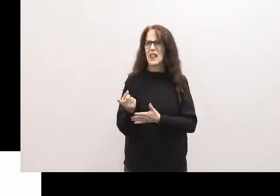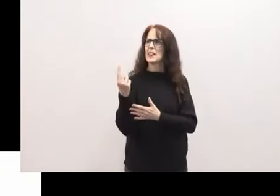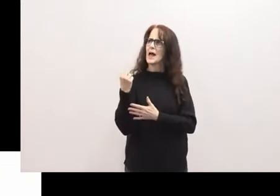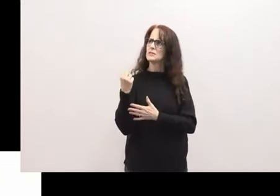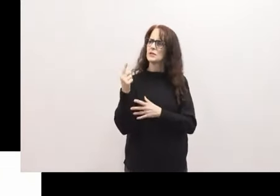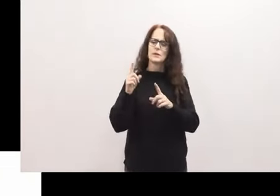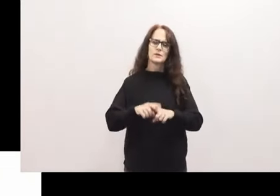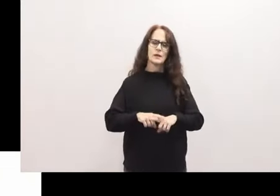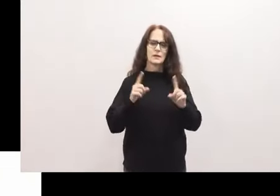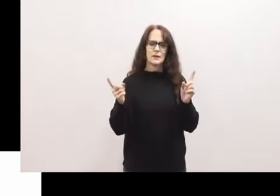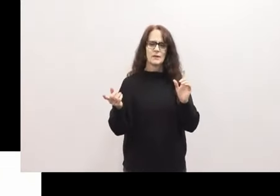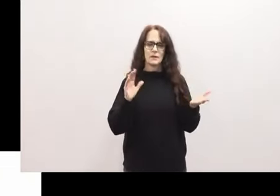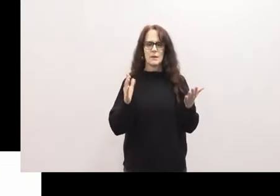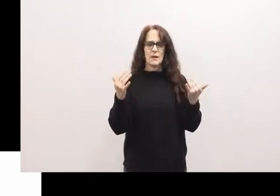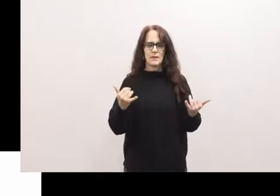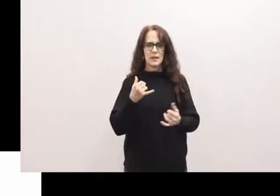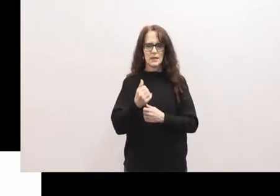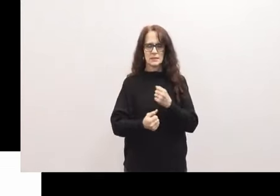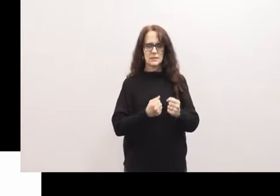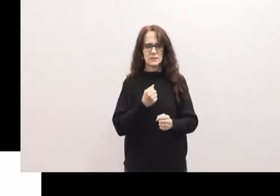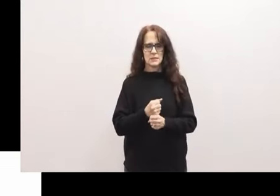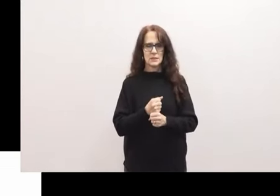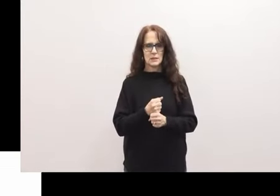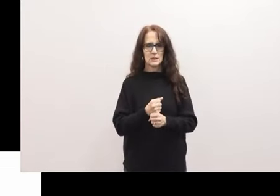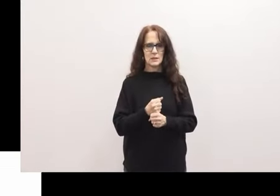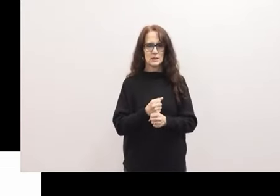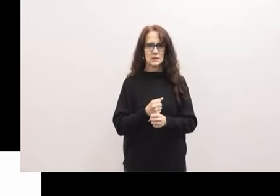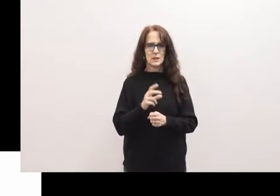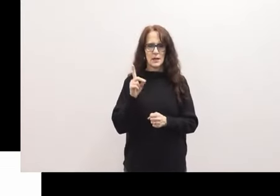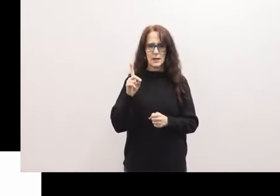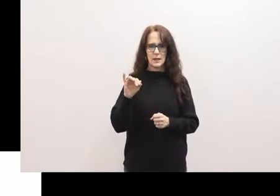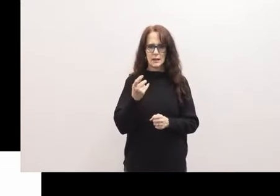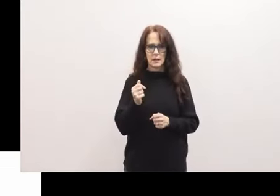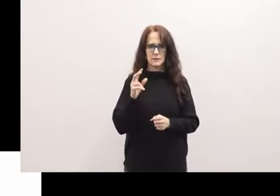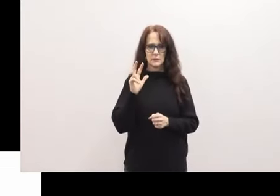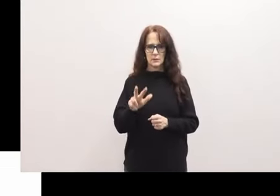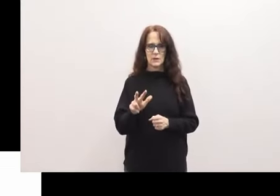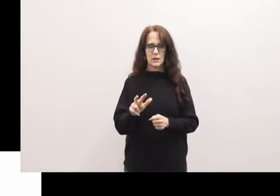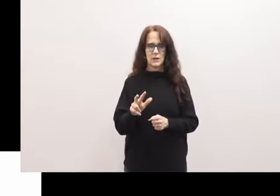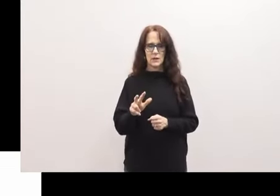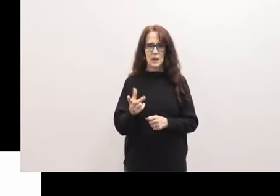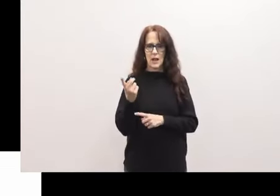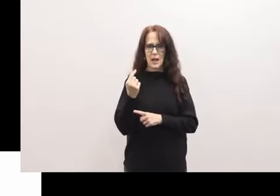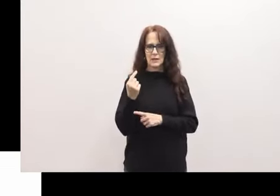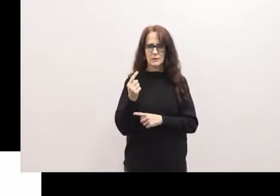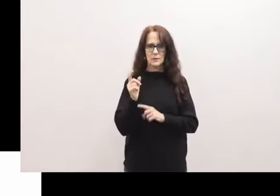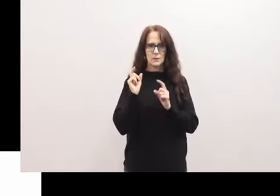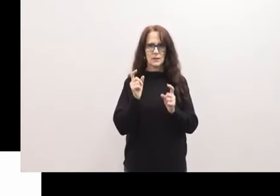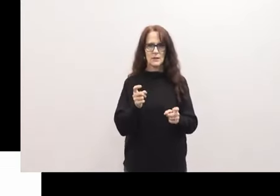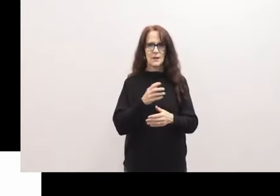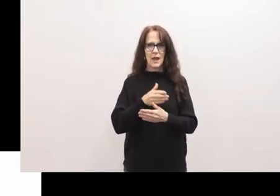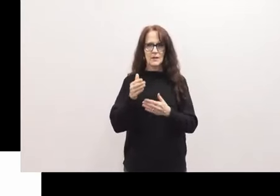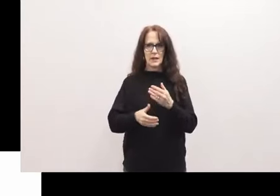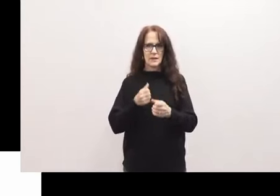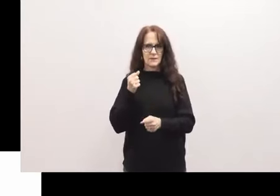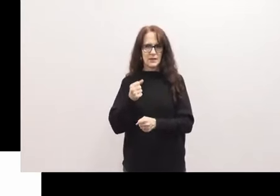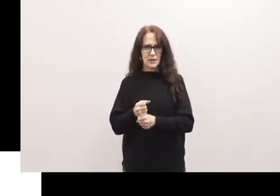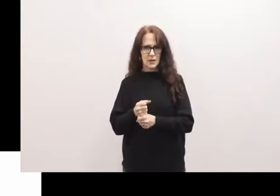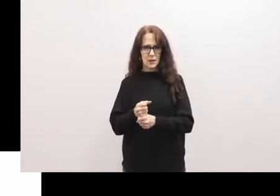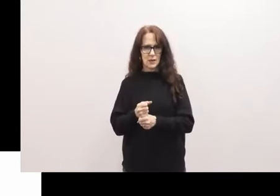was a difference compared to this year, for example, in diagnostic 3. Diagnostic 3 last year was given at the end of the year